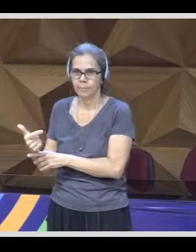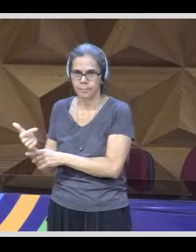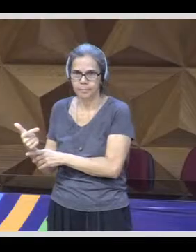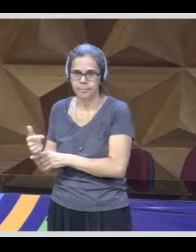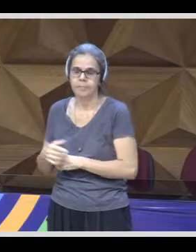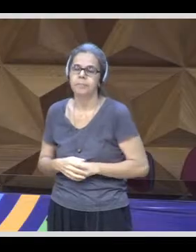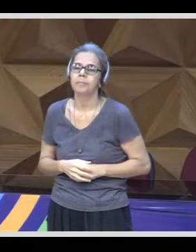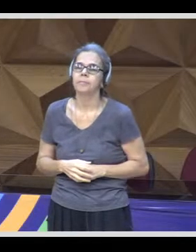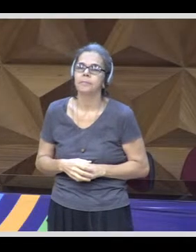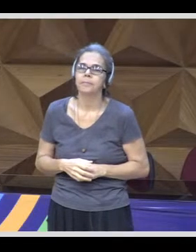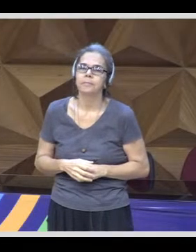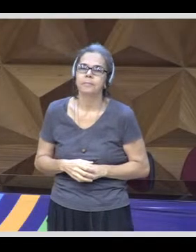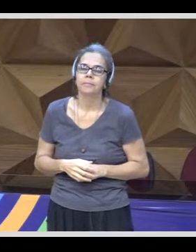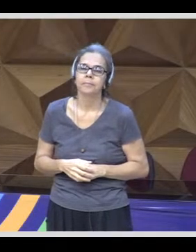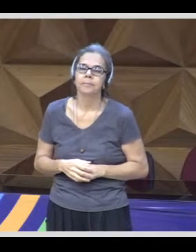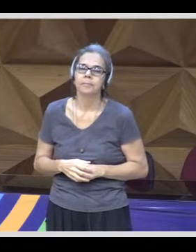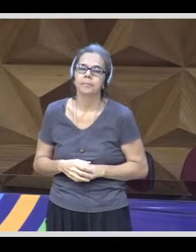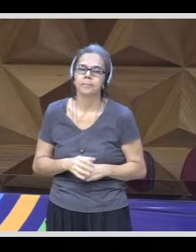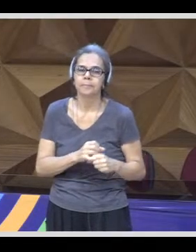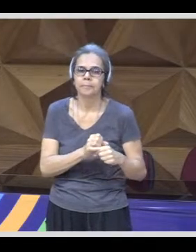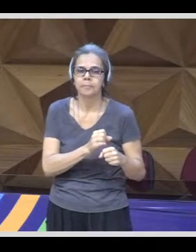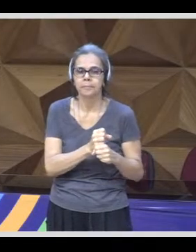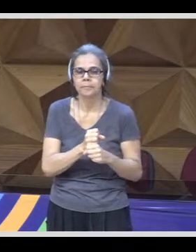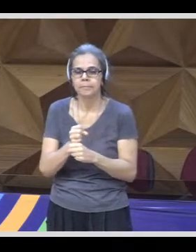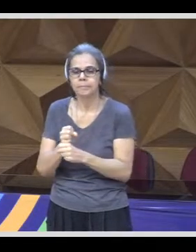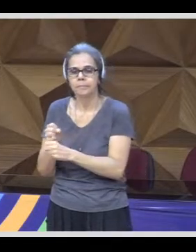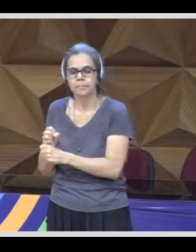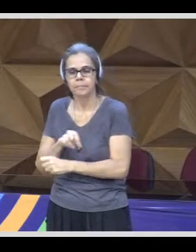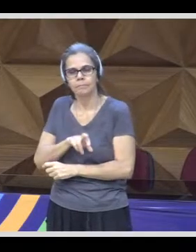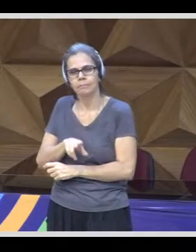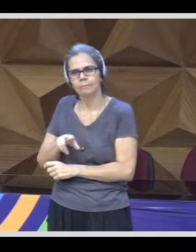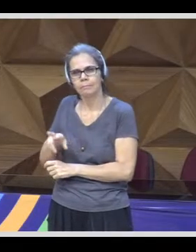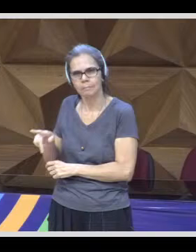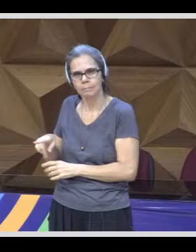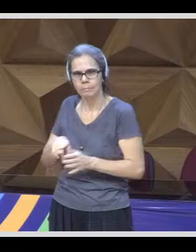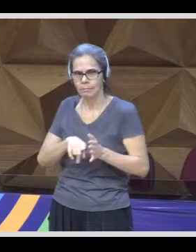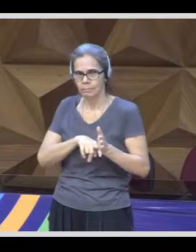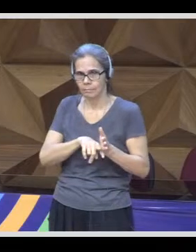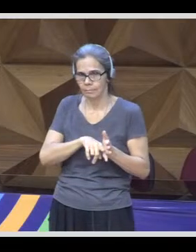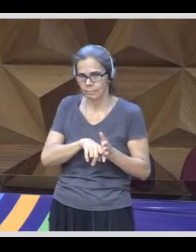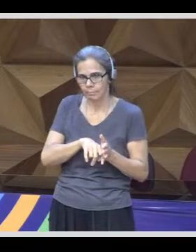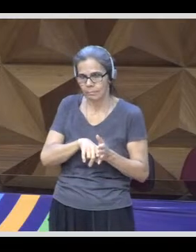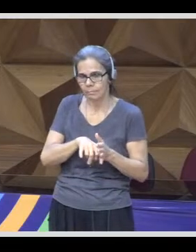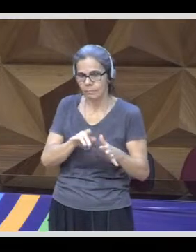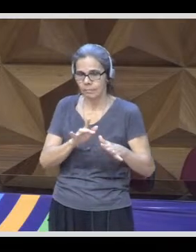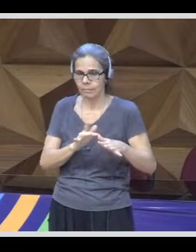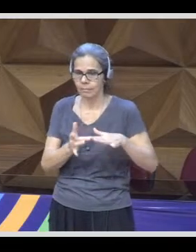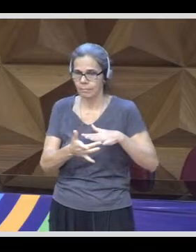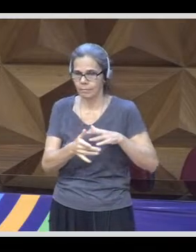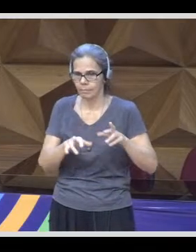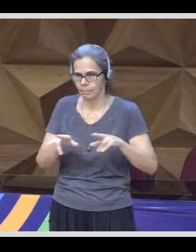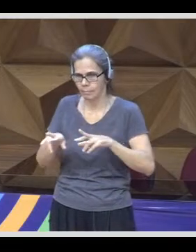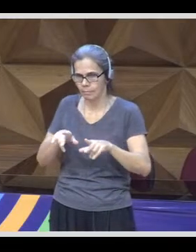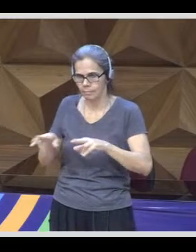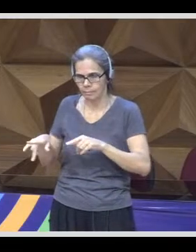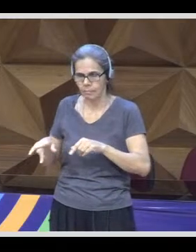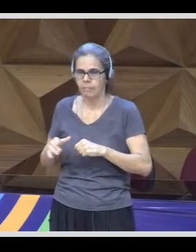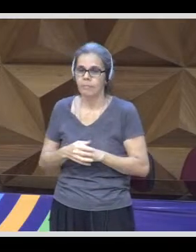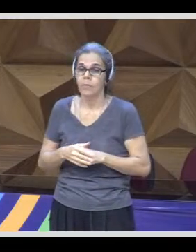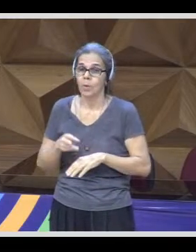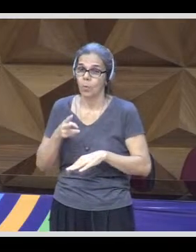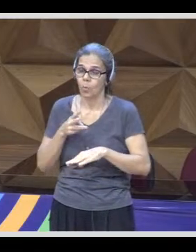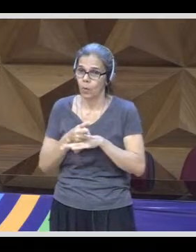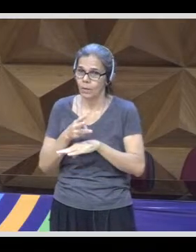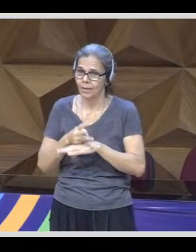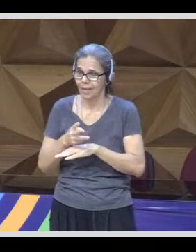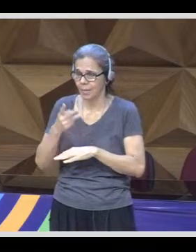talking about, start studying WhatsApp. WhatsApp was always very big in Brazil, major means of